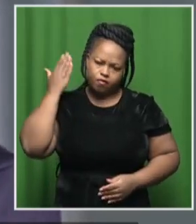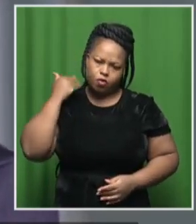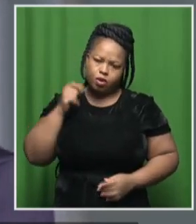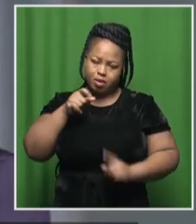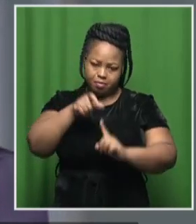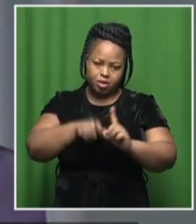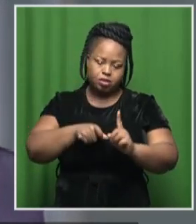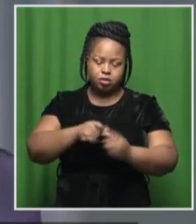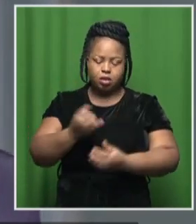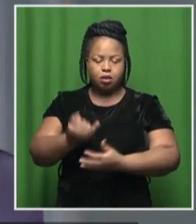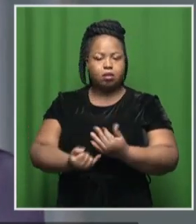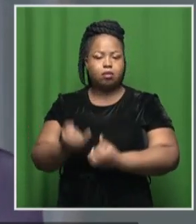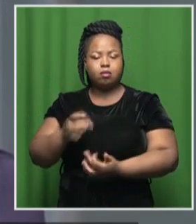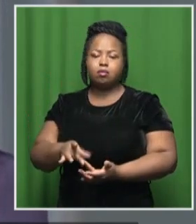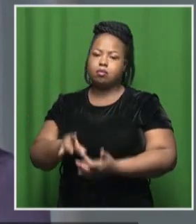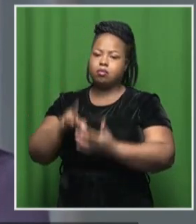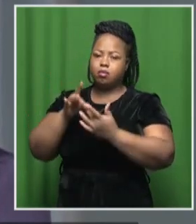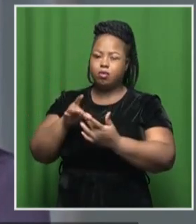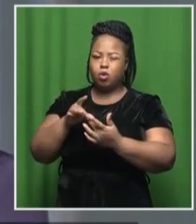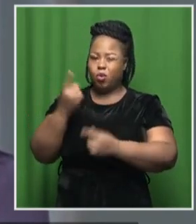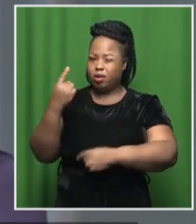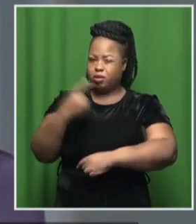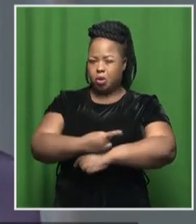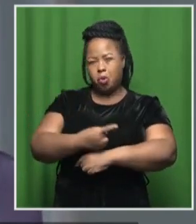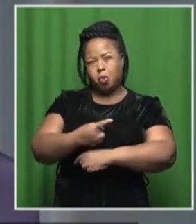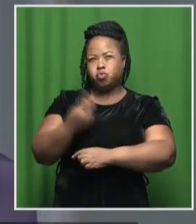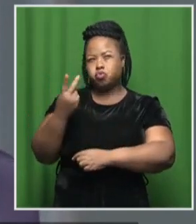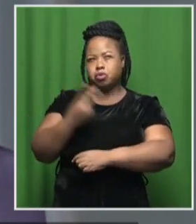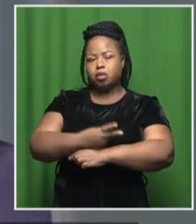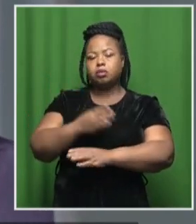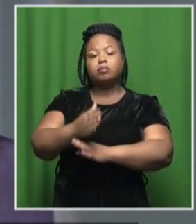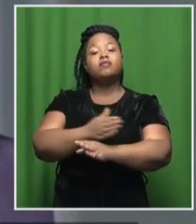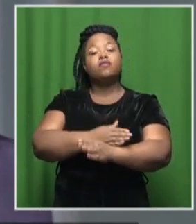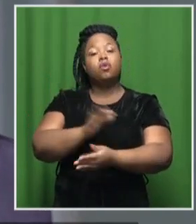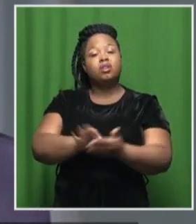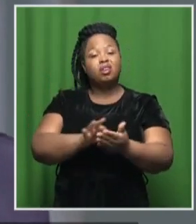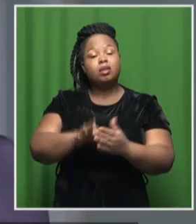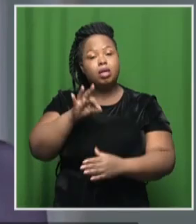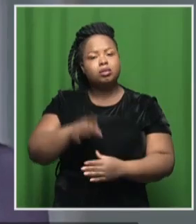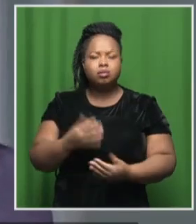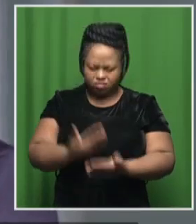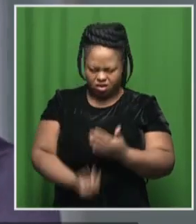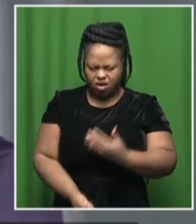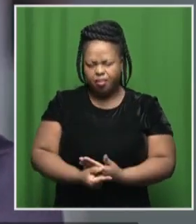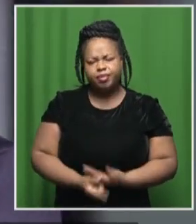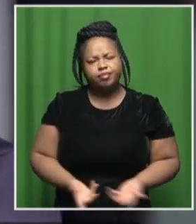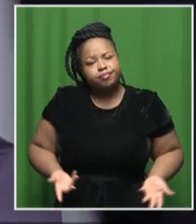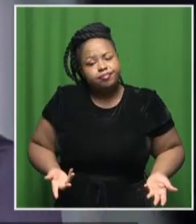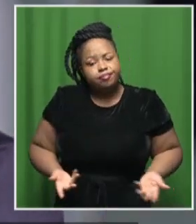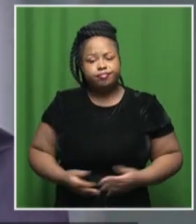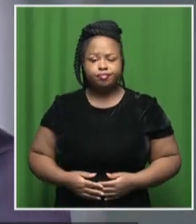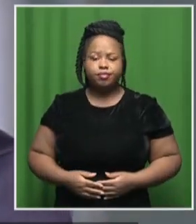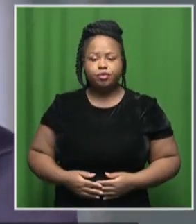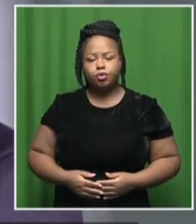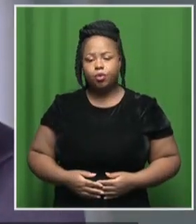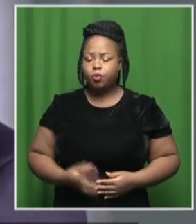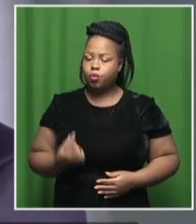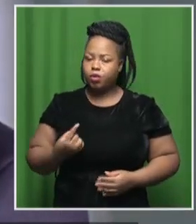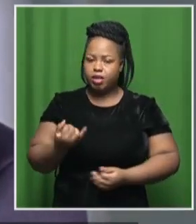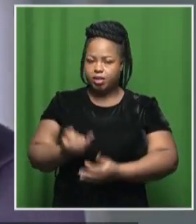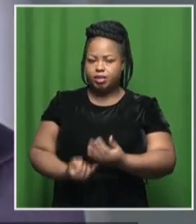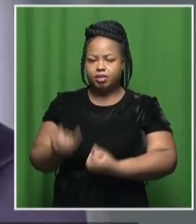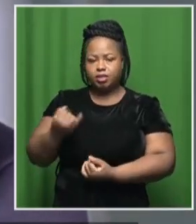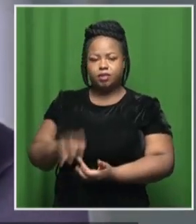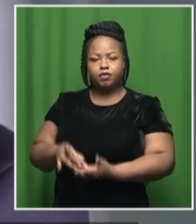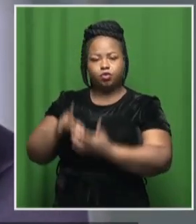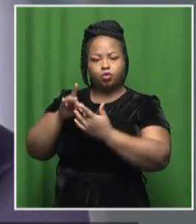was removed a day or so before an election, and that can happen. A party, a candidate